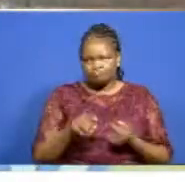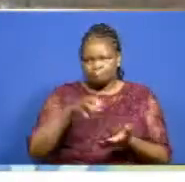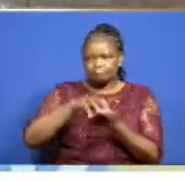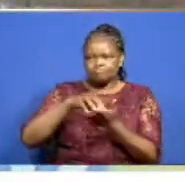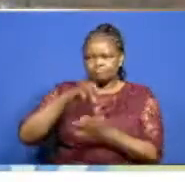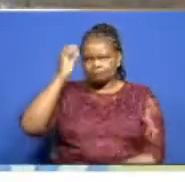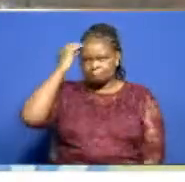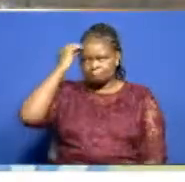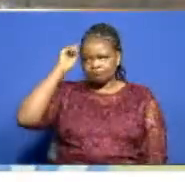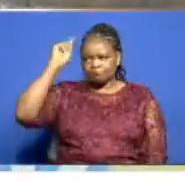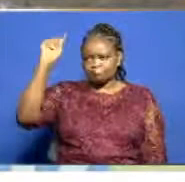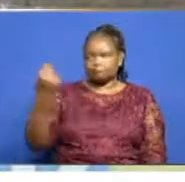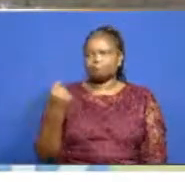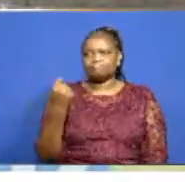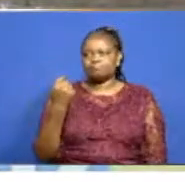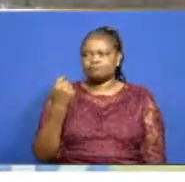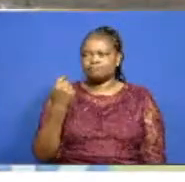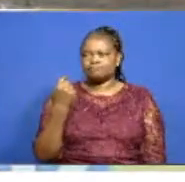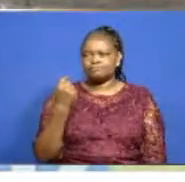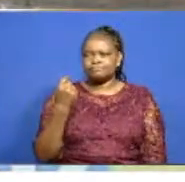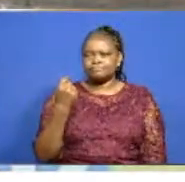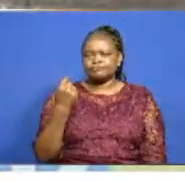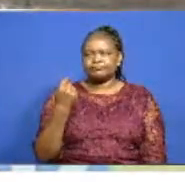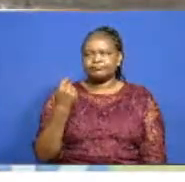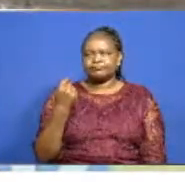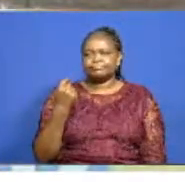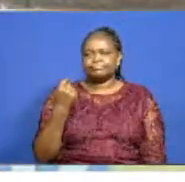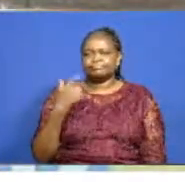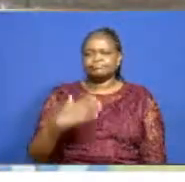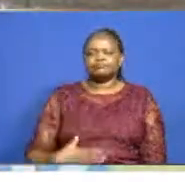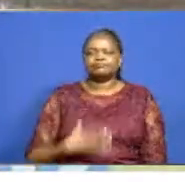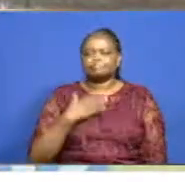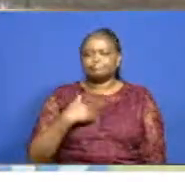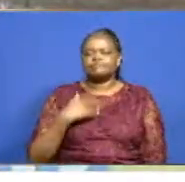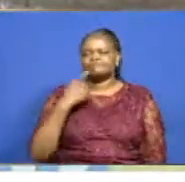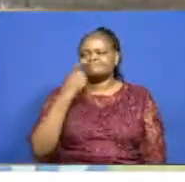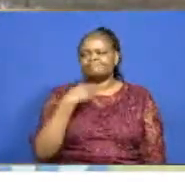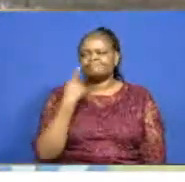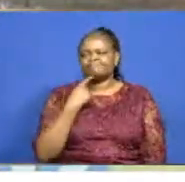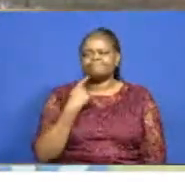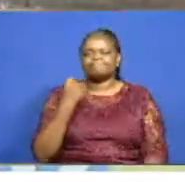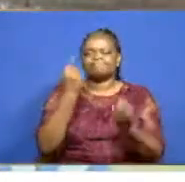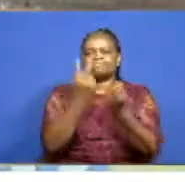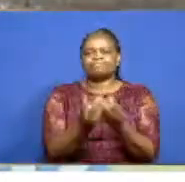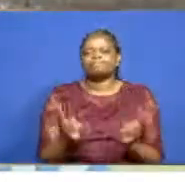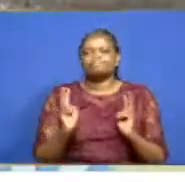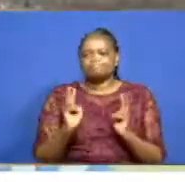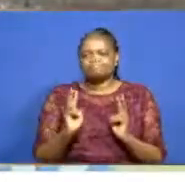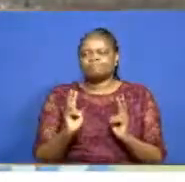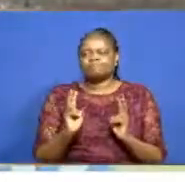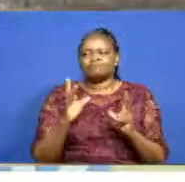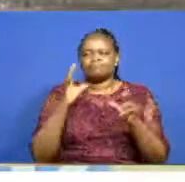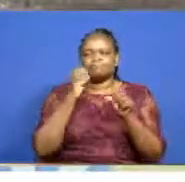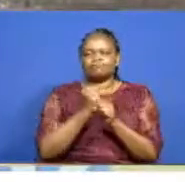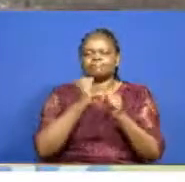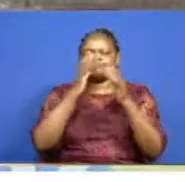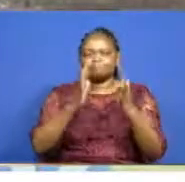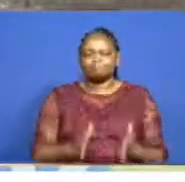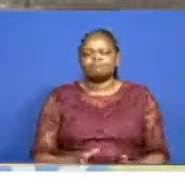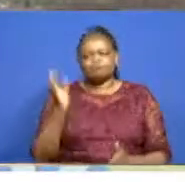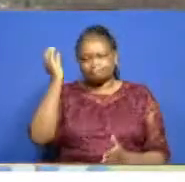our country this morning. And to have that conversation, I'm joined by a panel of two stakeholders, key players in the education